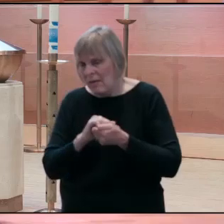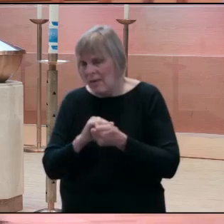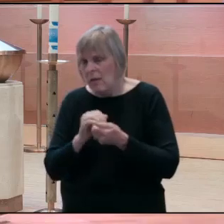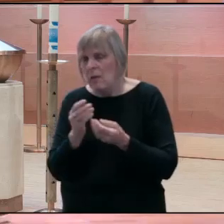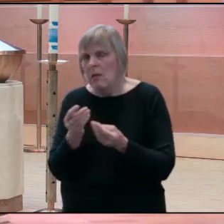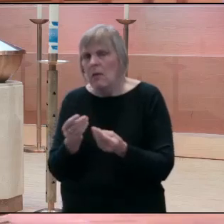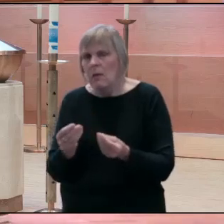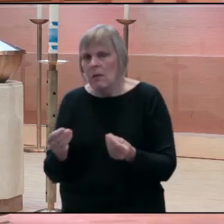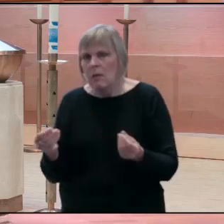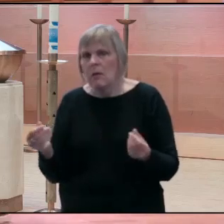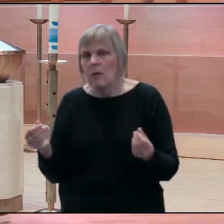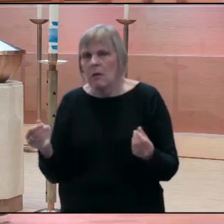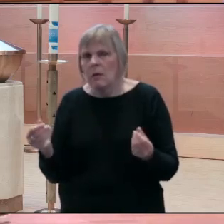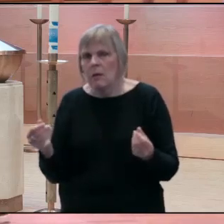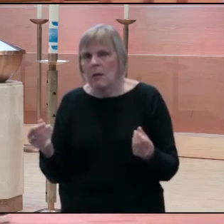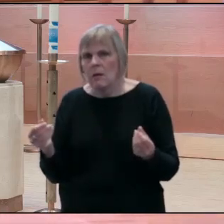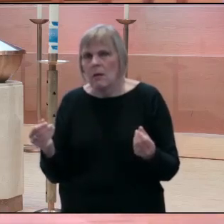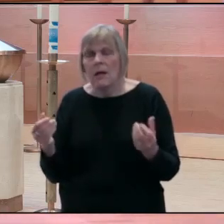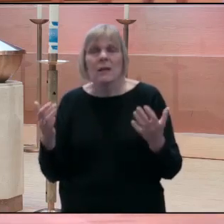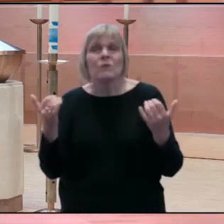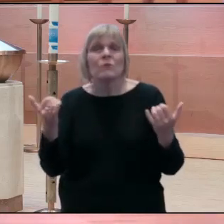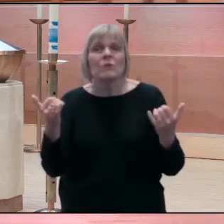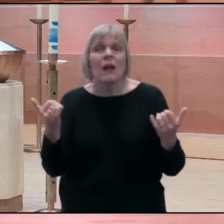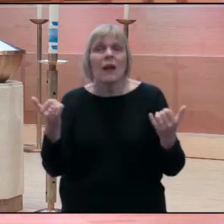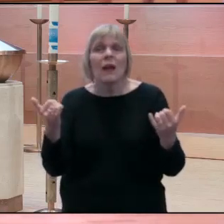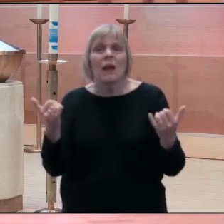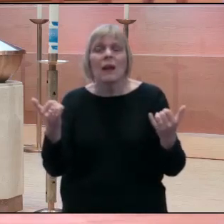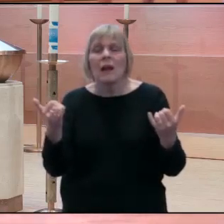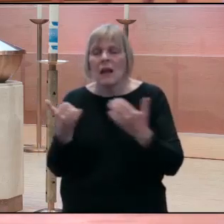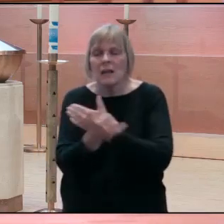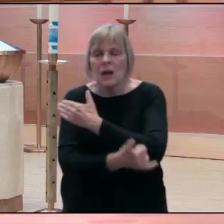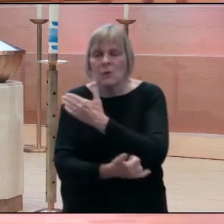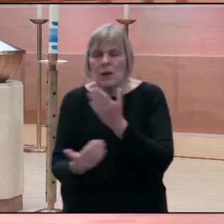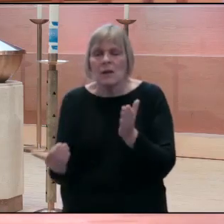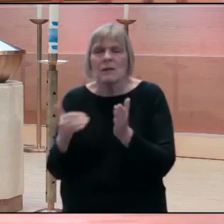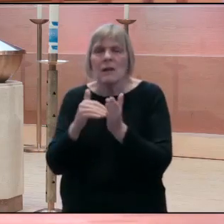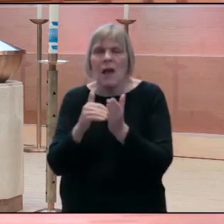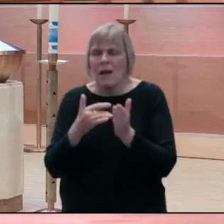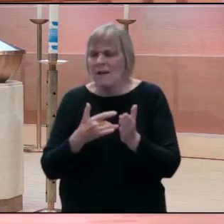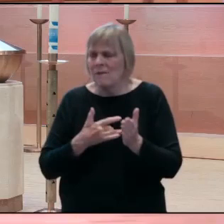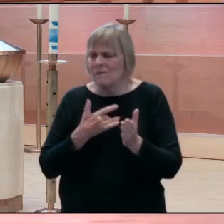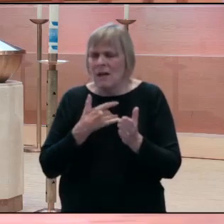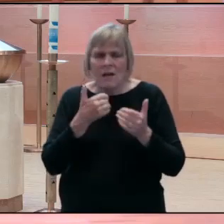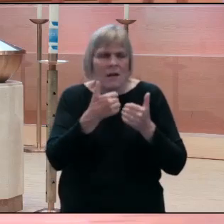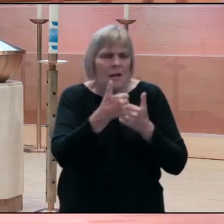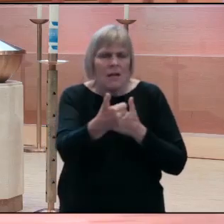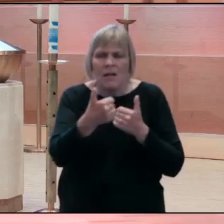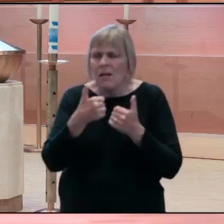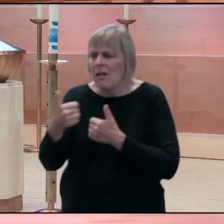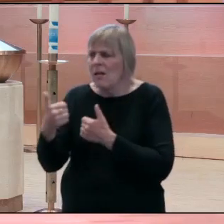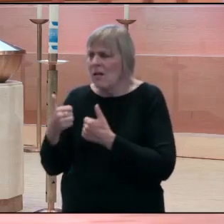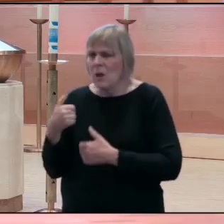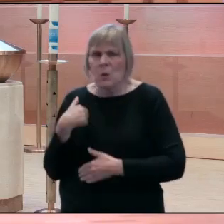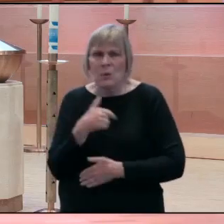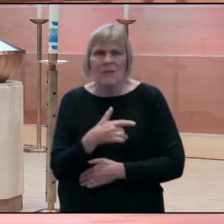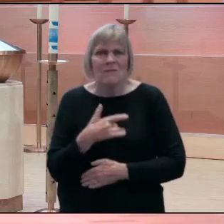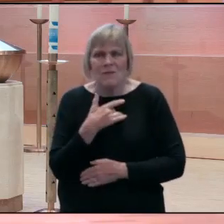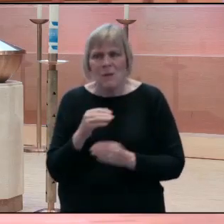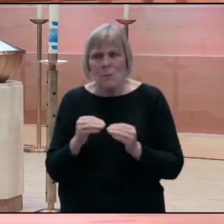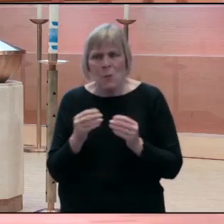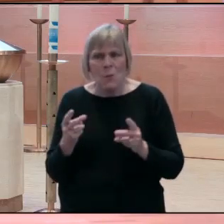away. And we fast forward to today, and now our country once again seems more divided than